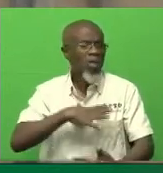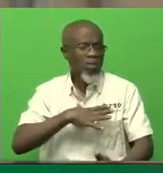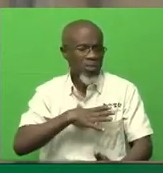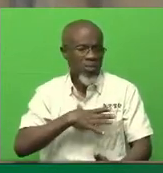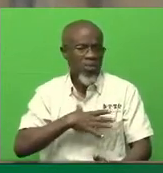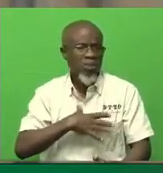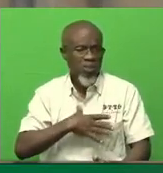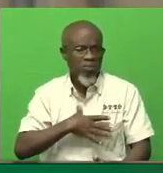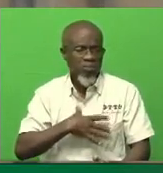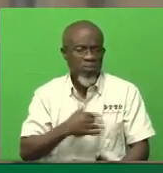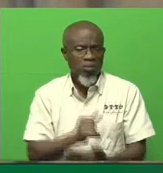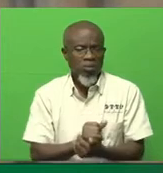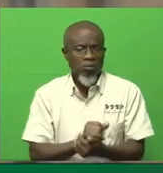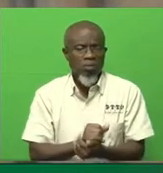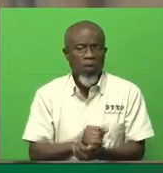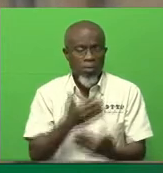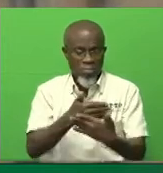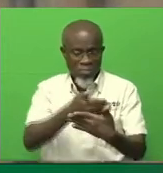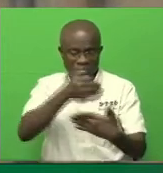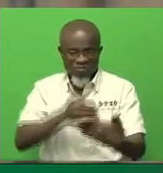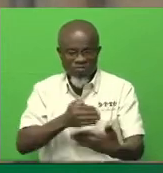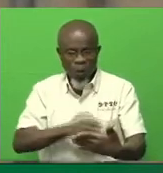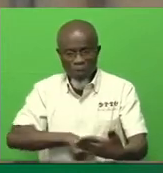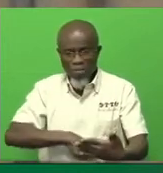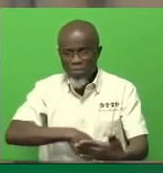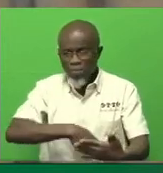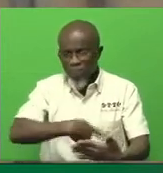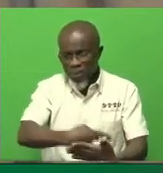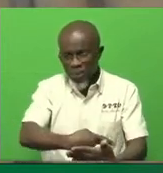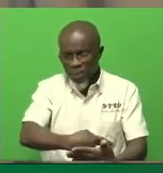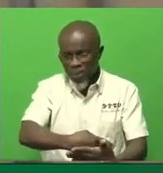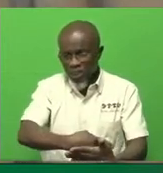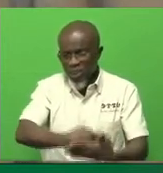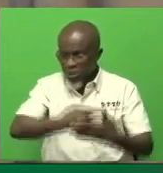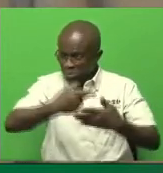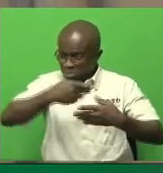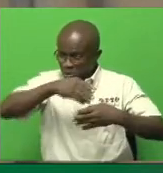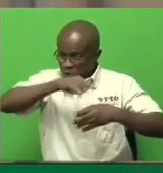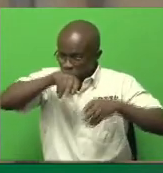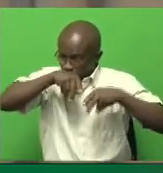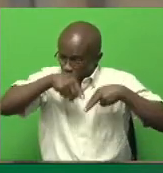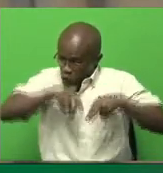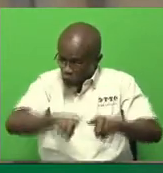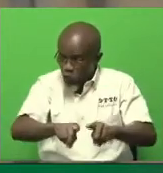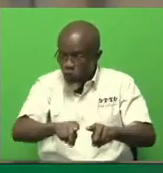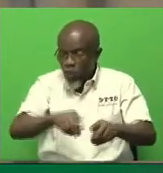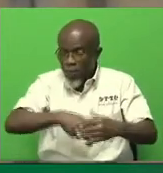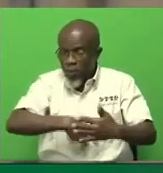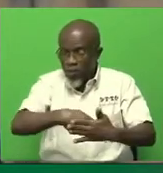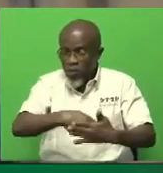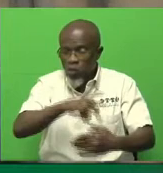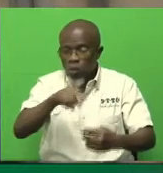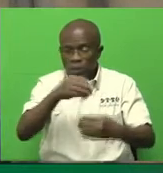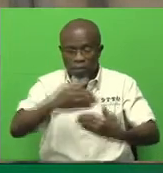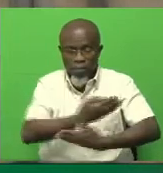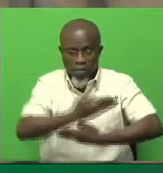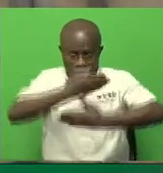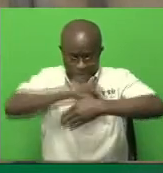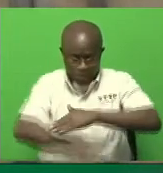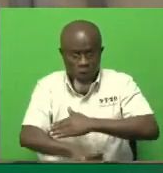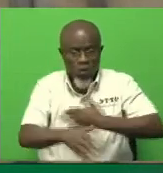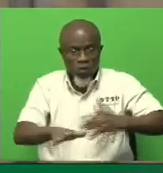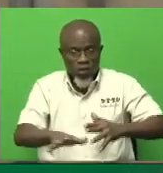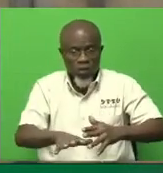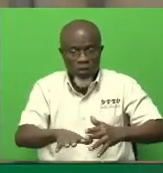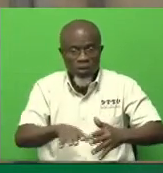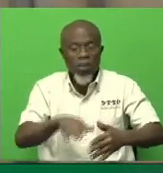diabetic women before pregnancy during pregnancy when the baby is born the